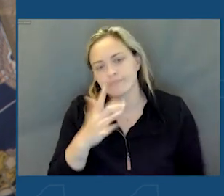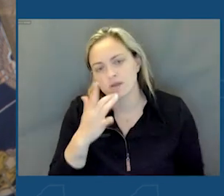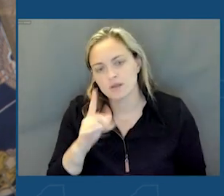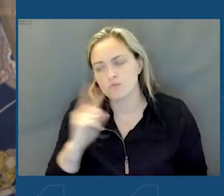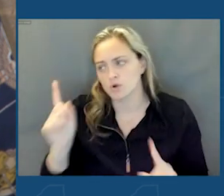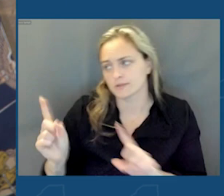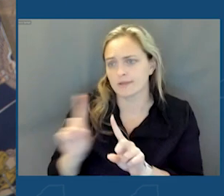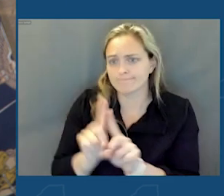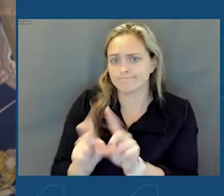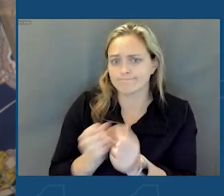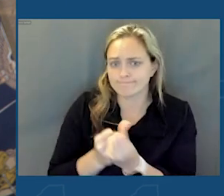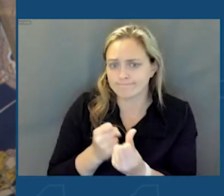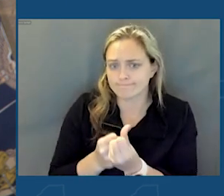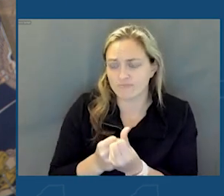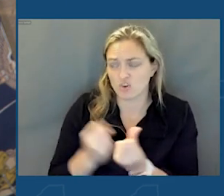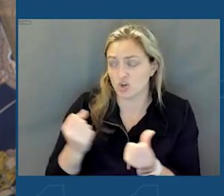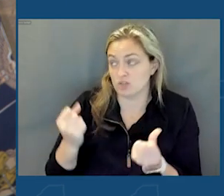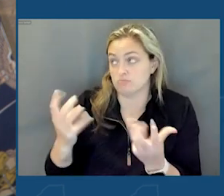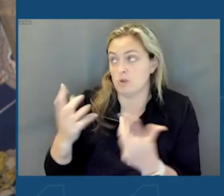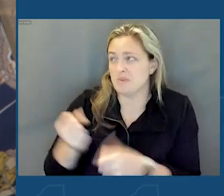for how many years?